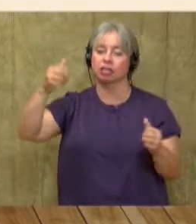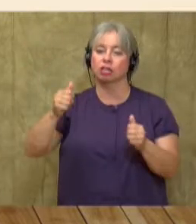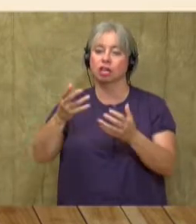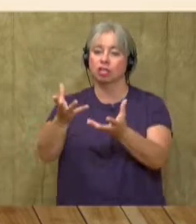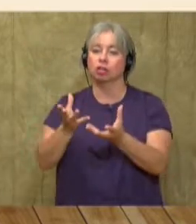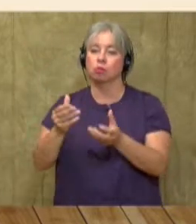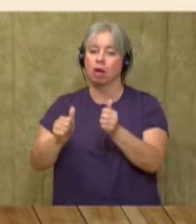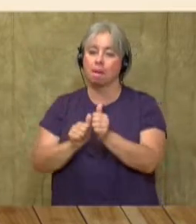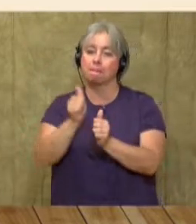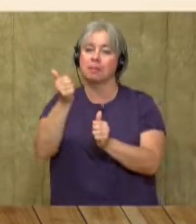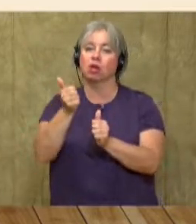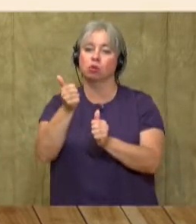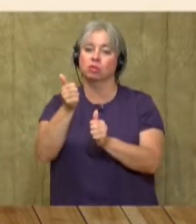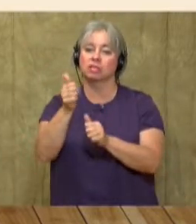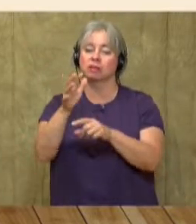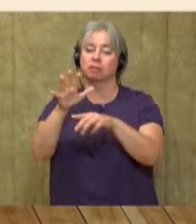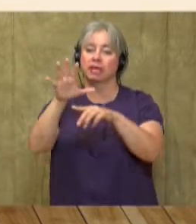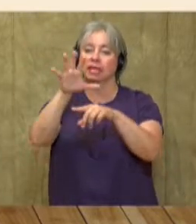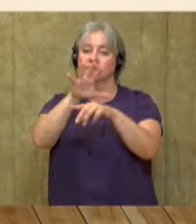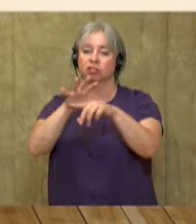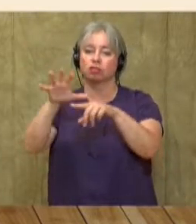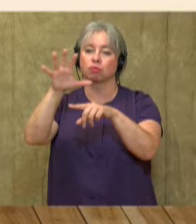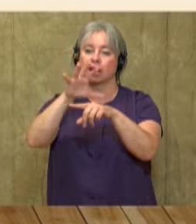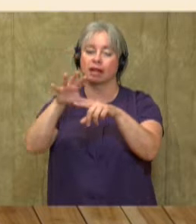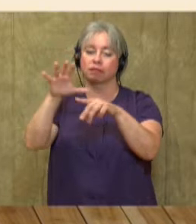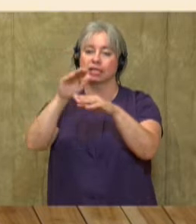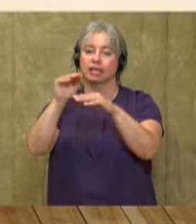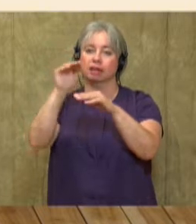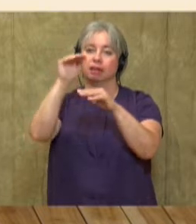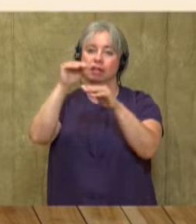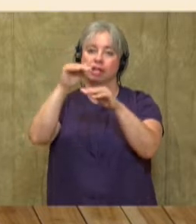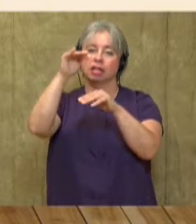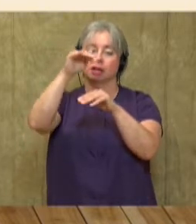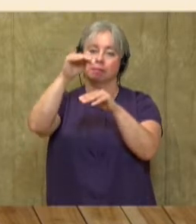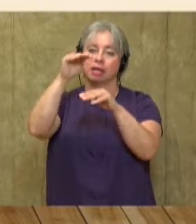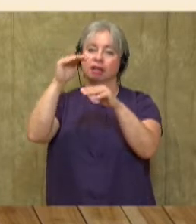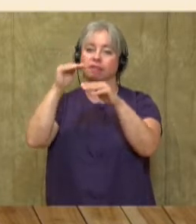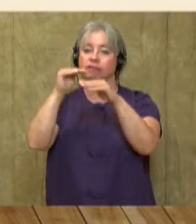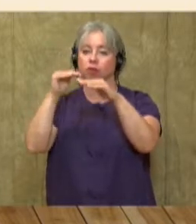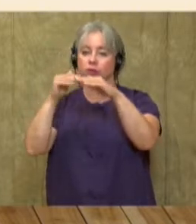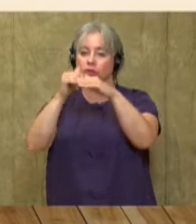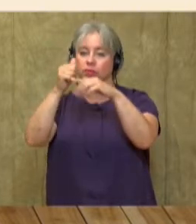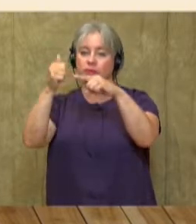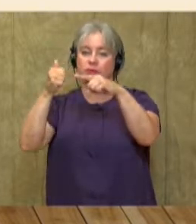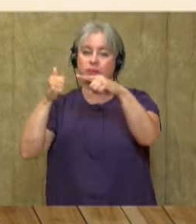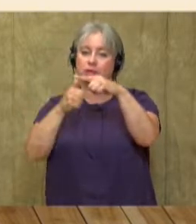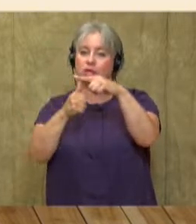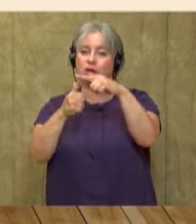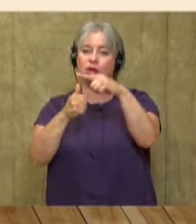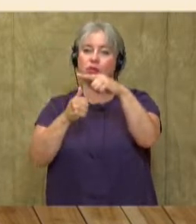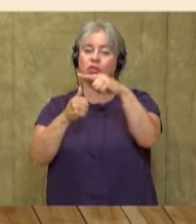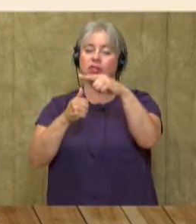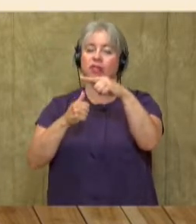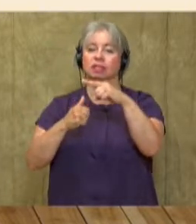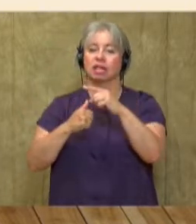of your data to be surrounded by this line. And if some of it touches it, that's great. That's what you want. You want it to go through